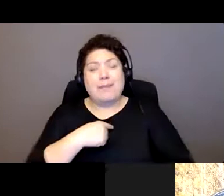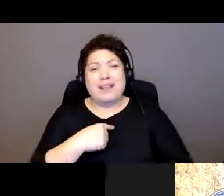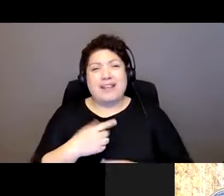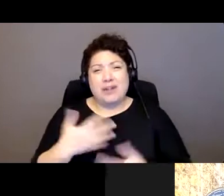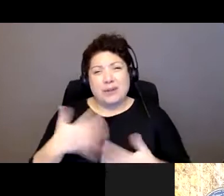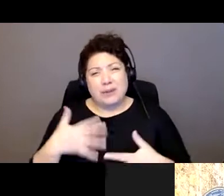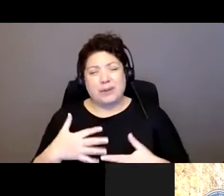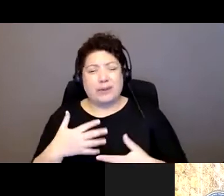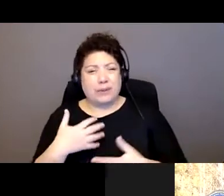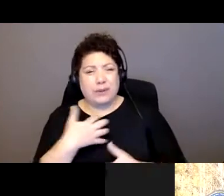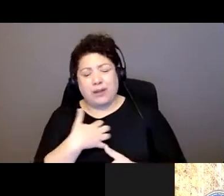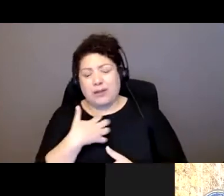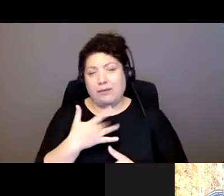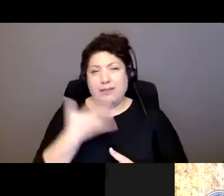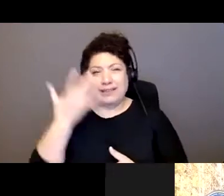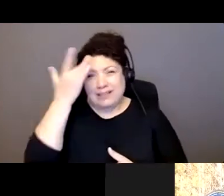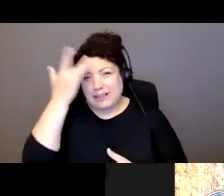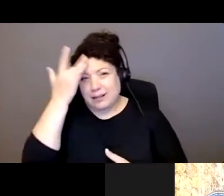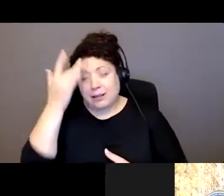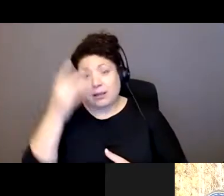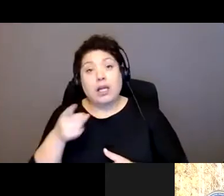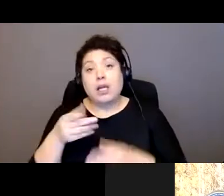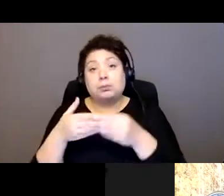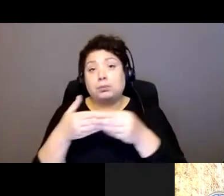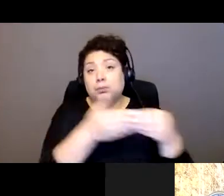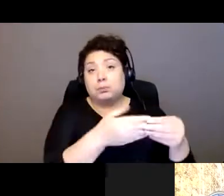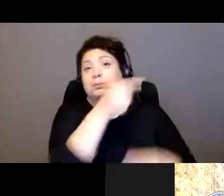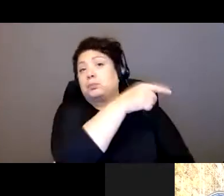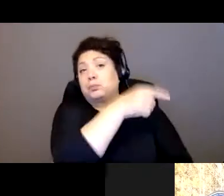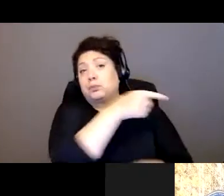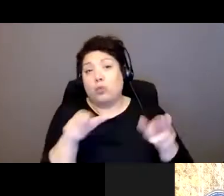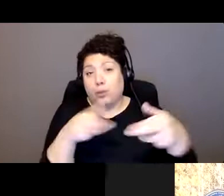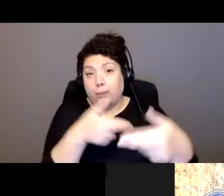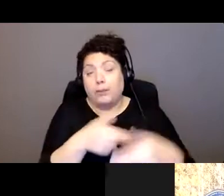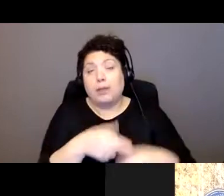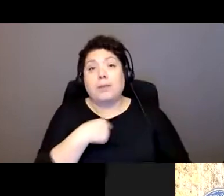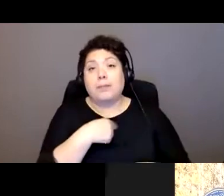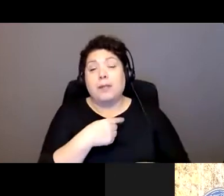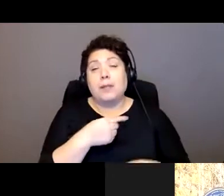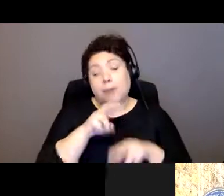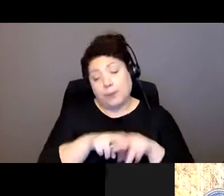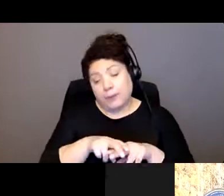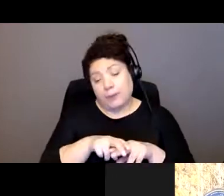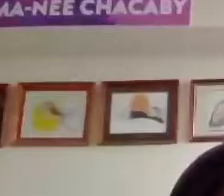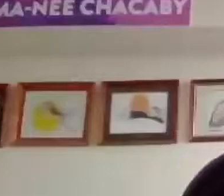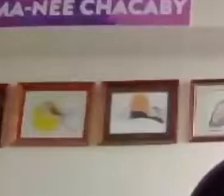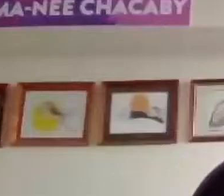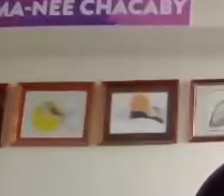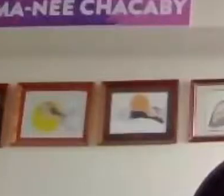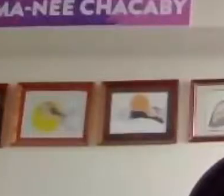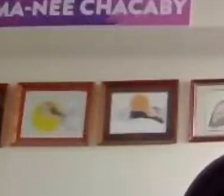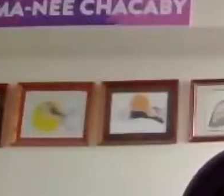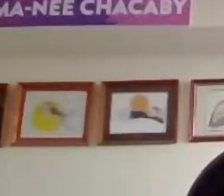and they let me in the room and left me in there, and the doctor just came and looked, oh yeah, what's wrong with